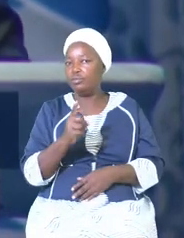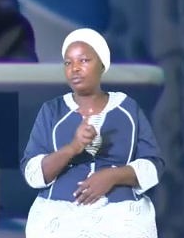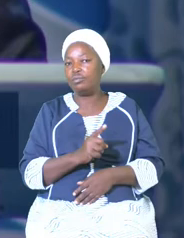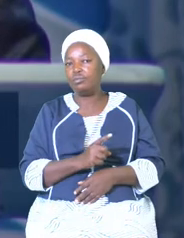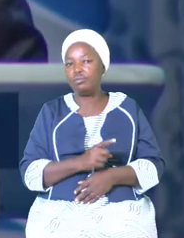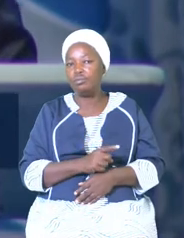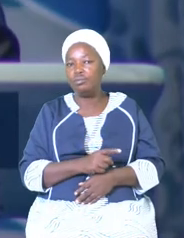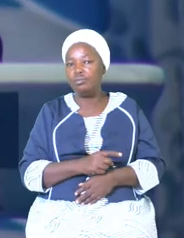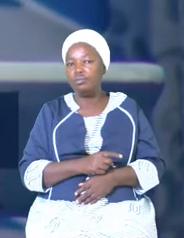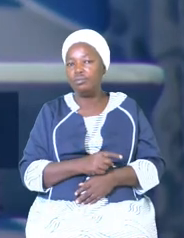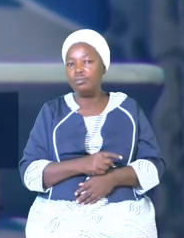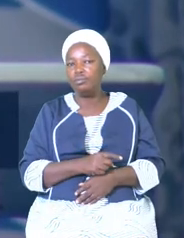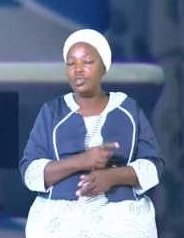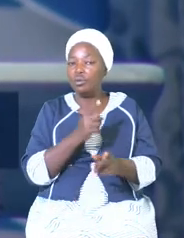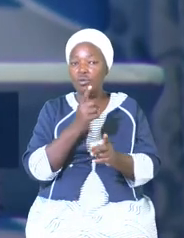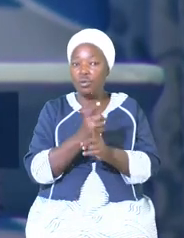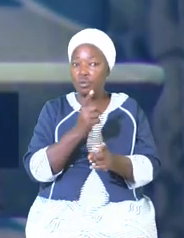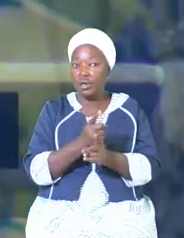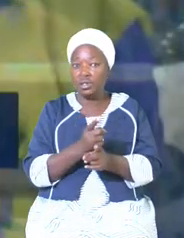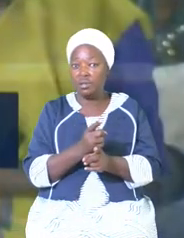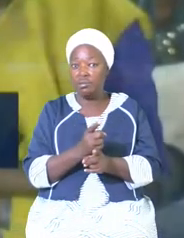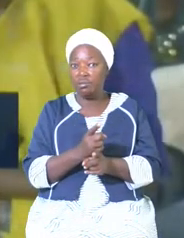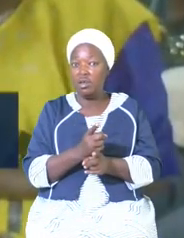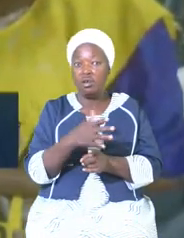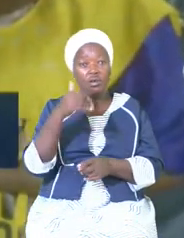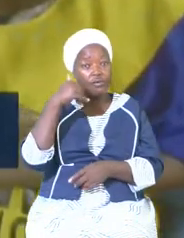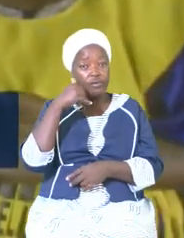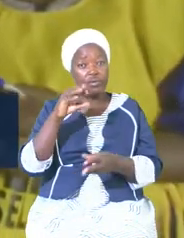Correct telephone numbers, your email addresses,